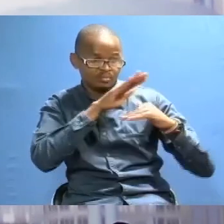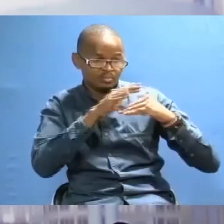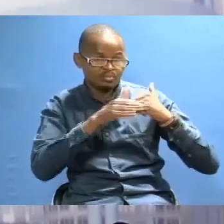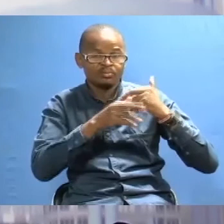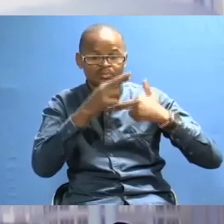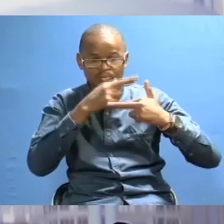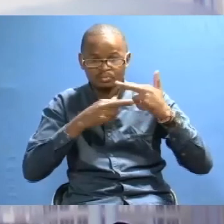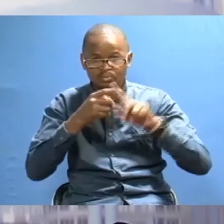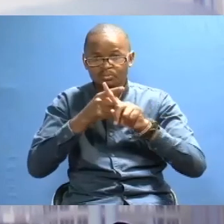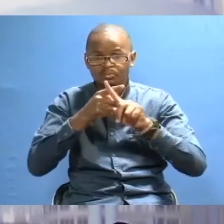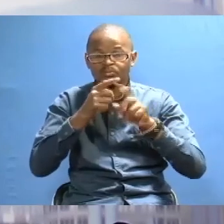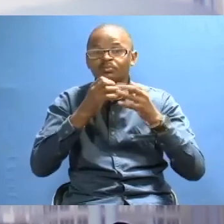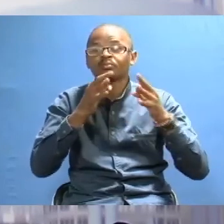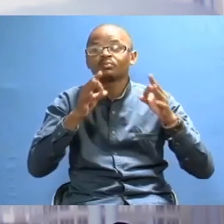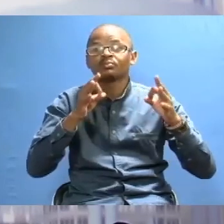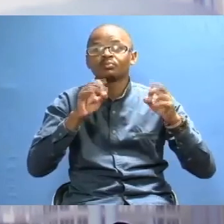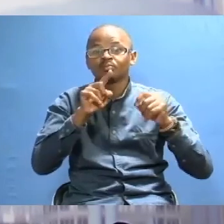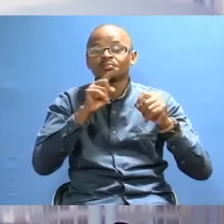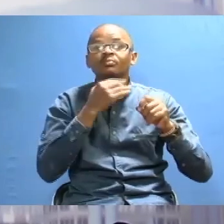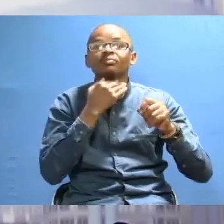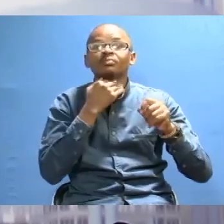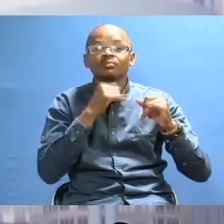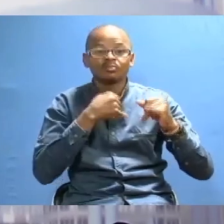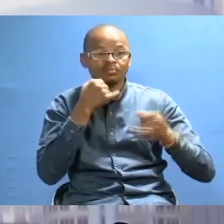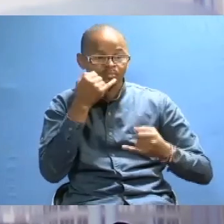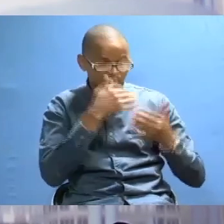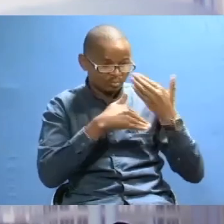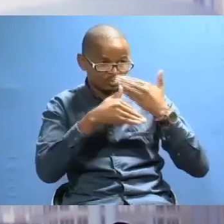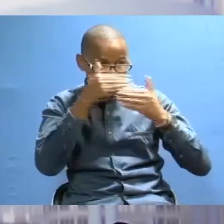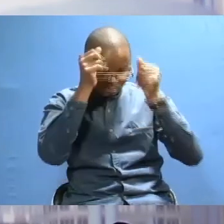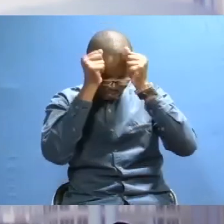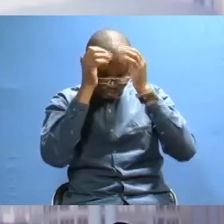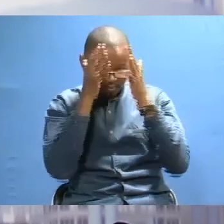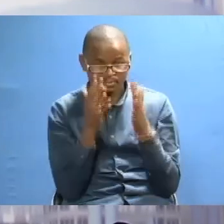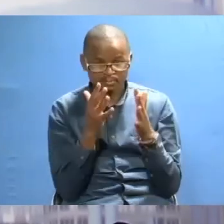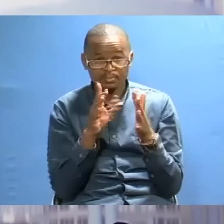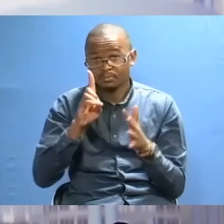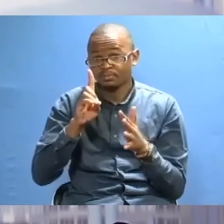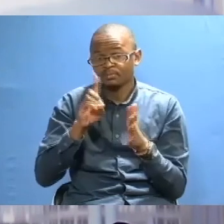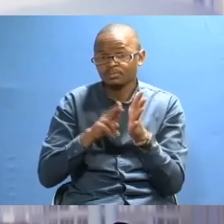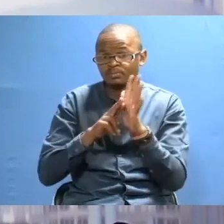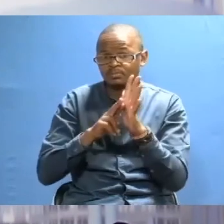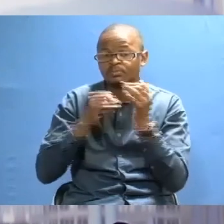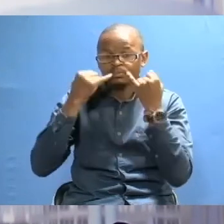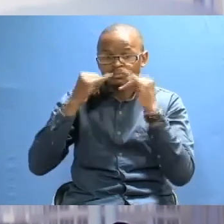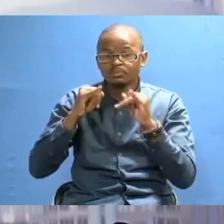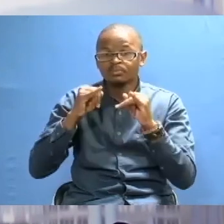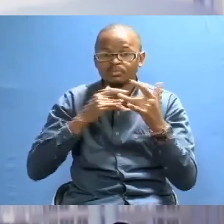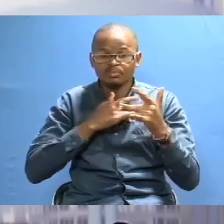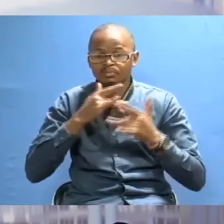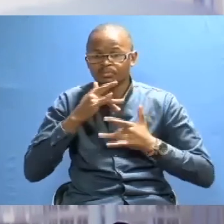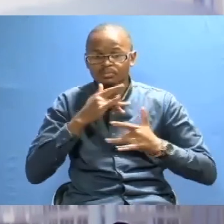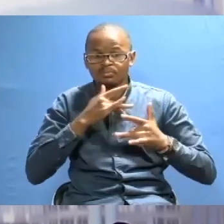your actions arising from the freedom you will enjoy as a university student. Should you require more information concerning